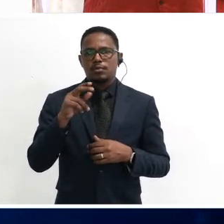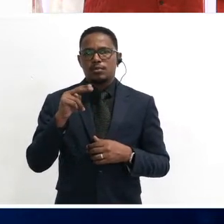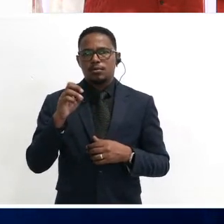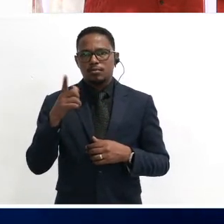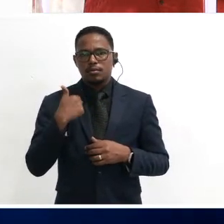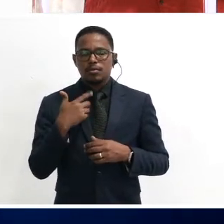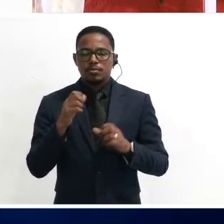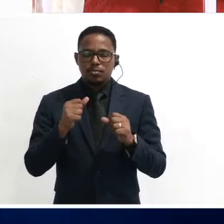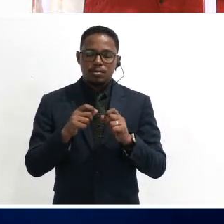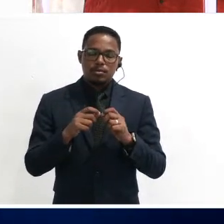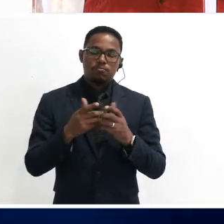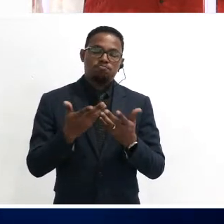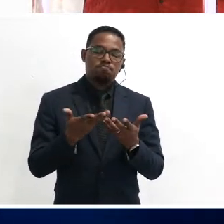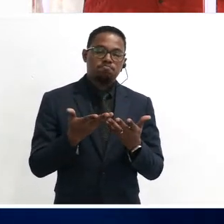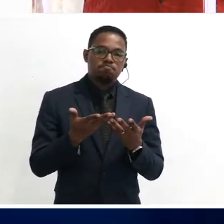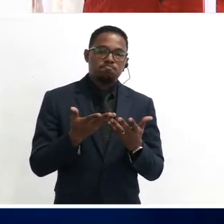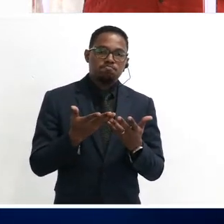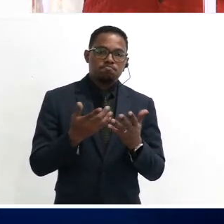test handlers.